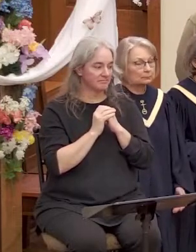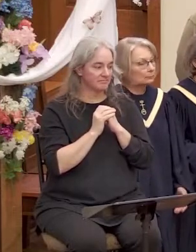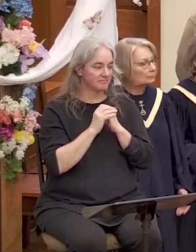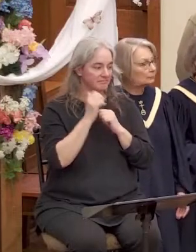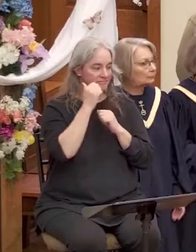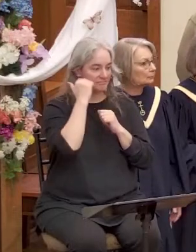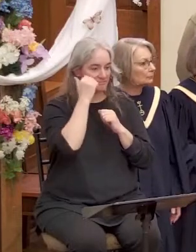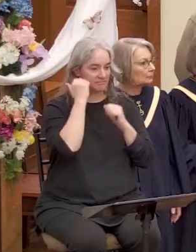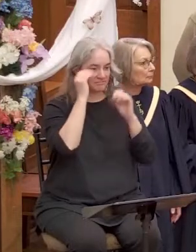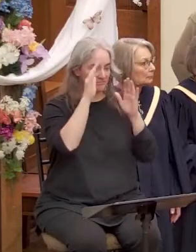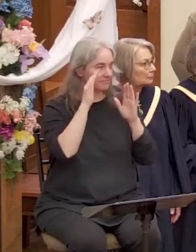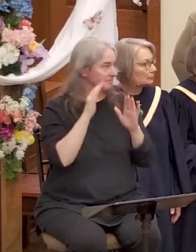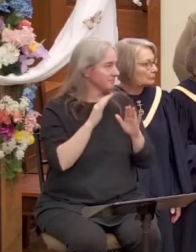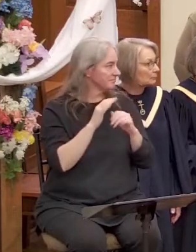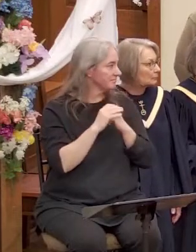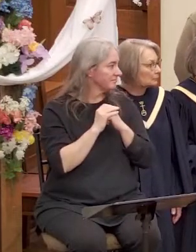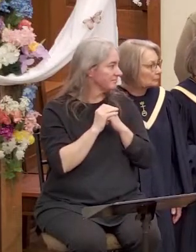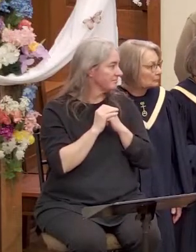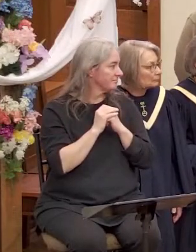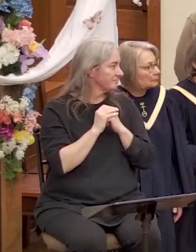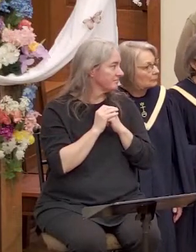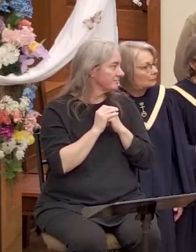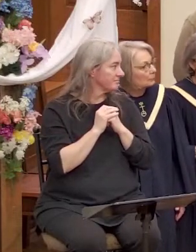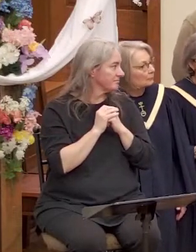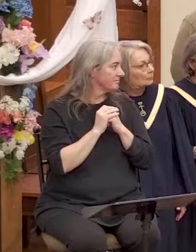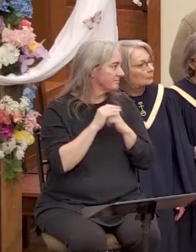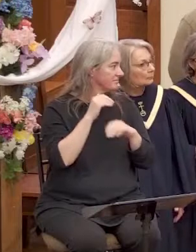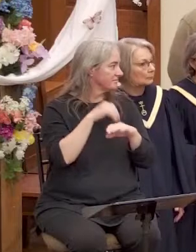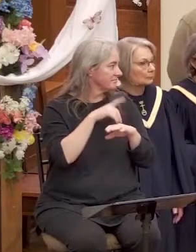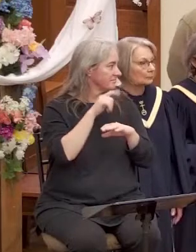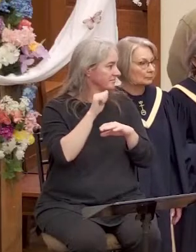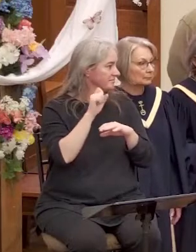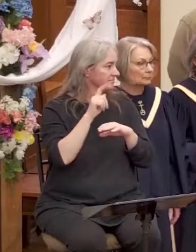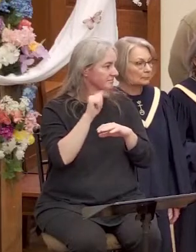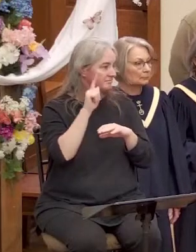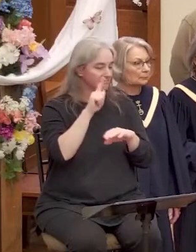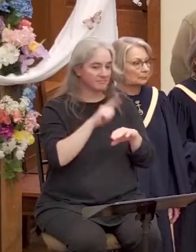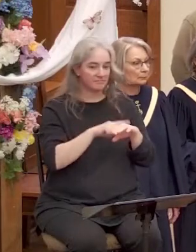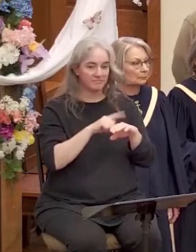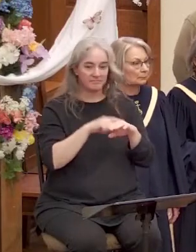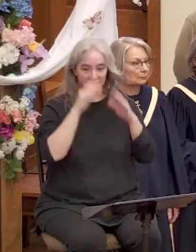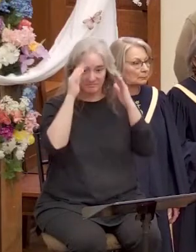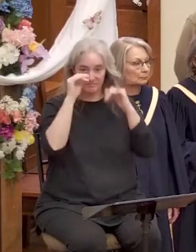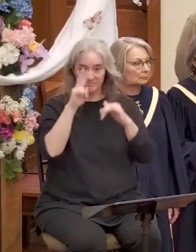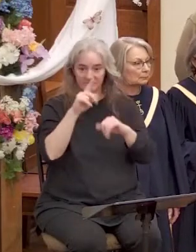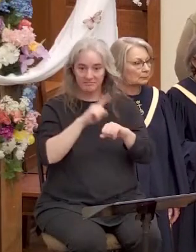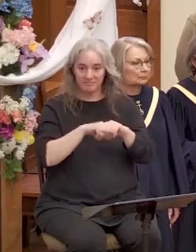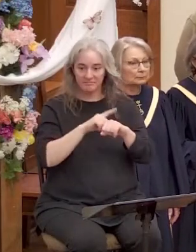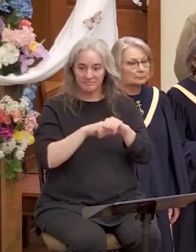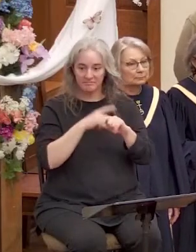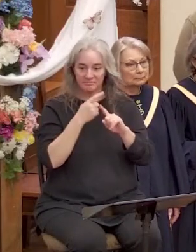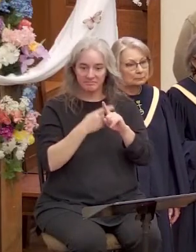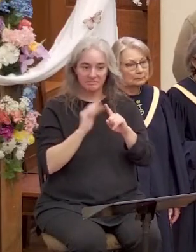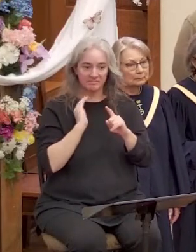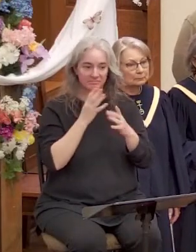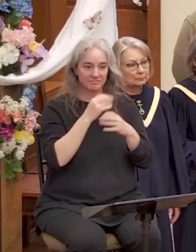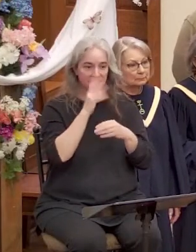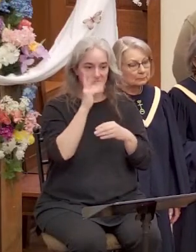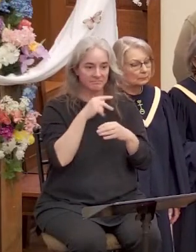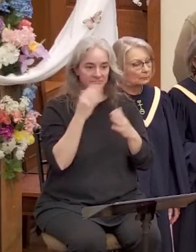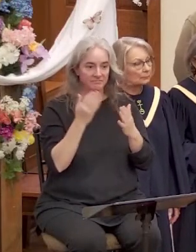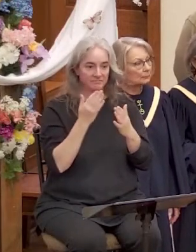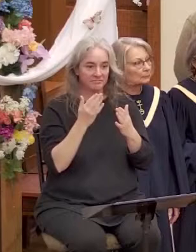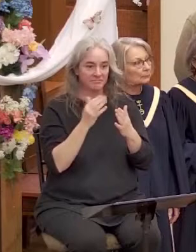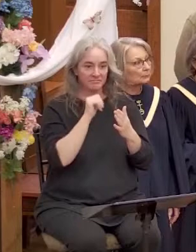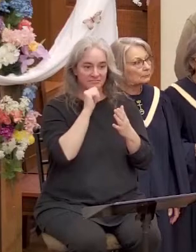Every Sunday, or not every Sunday, we decided, at least once, hopefully twice a month, we'll get up here and we won't take